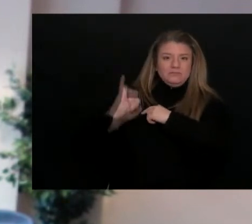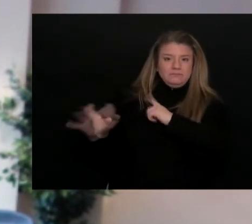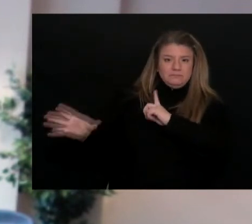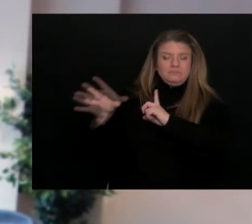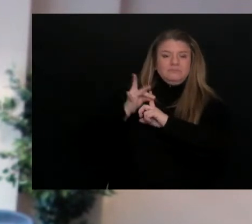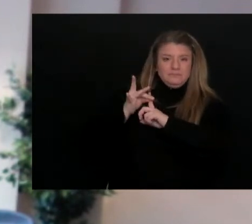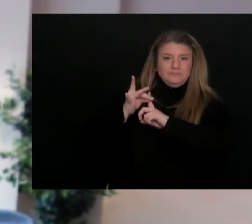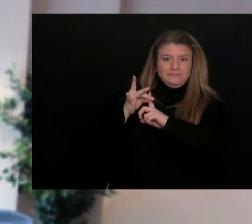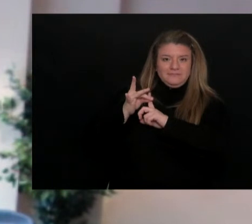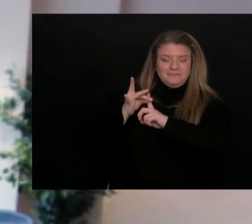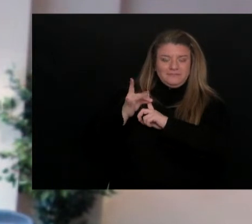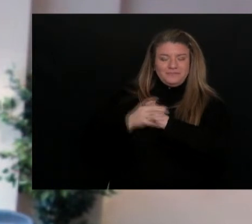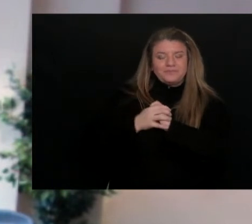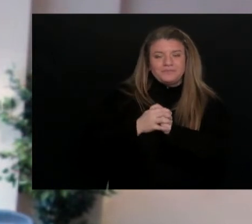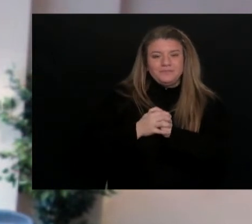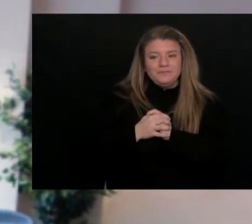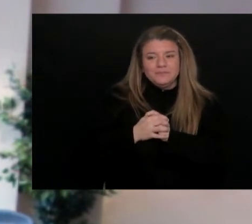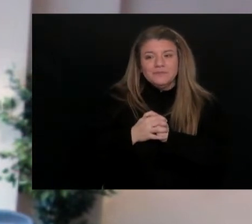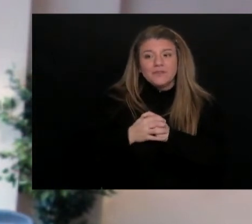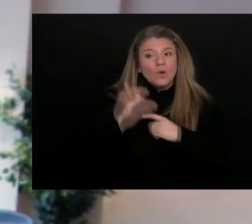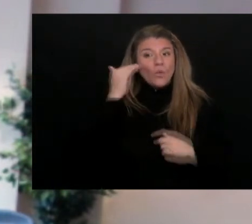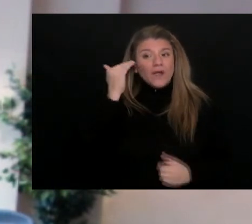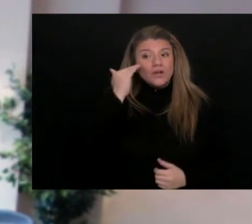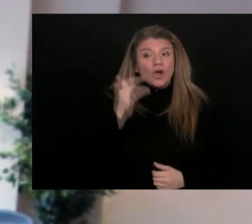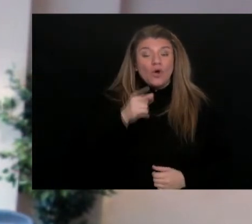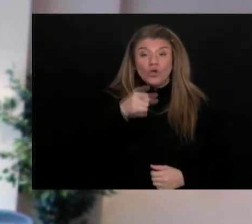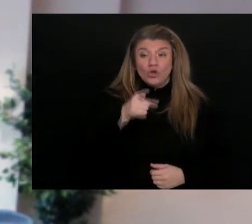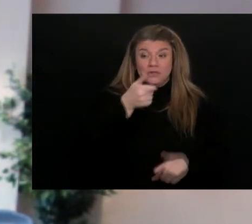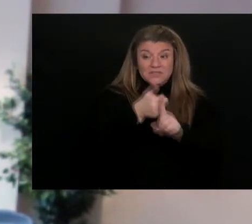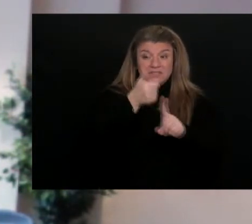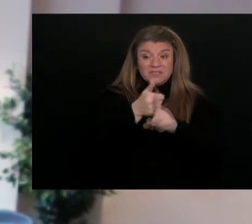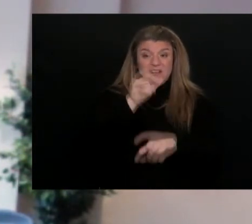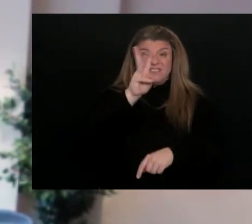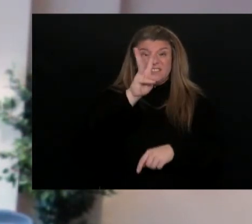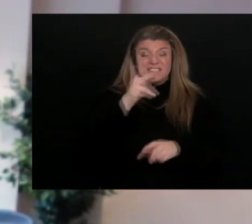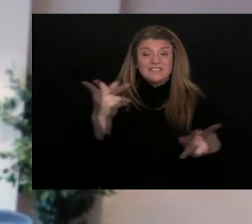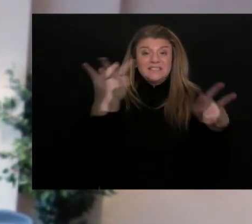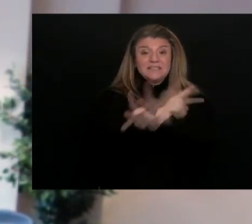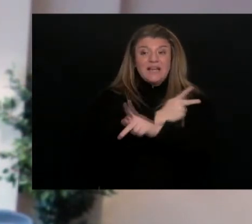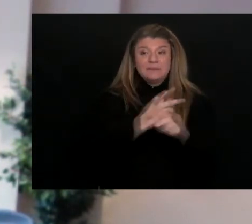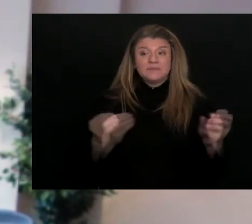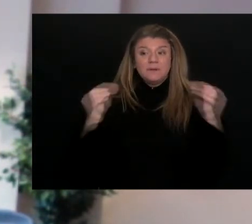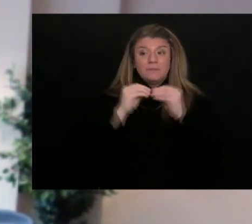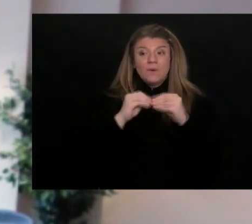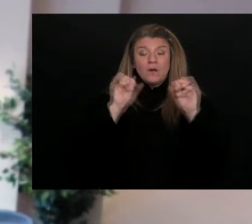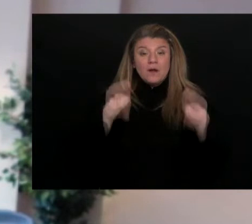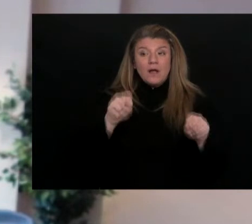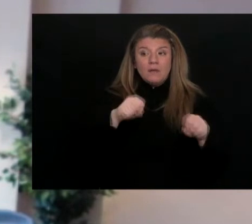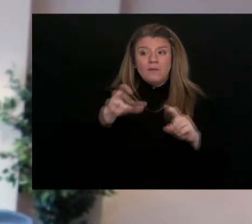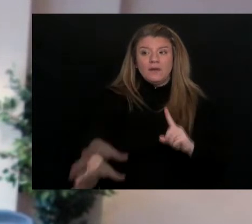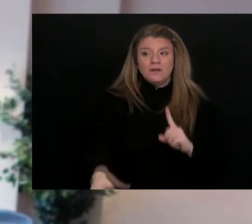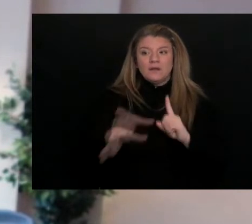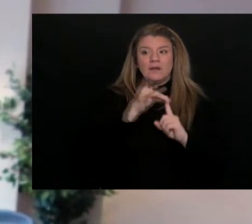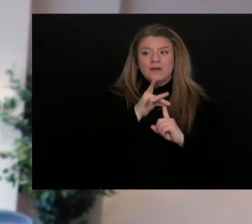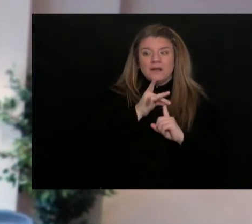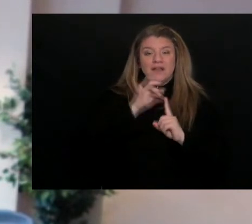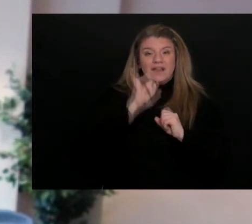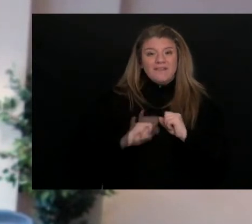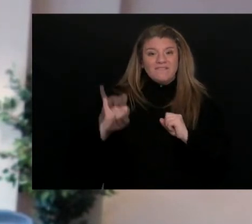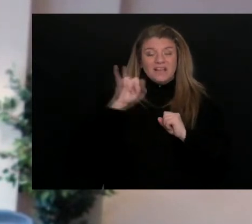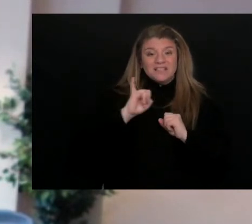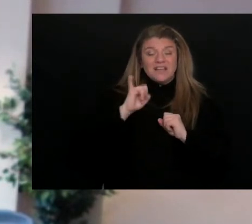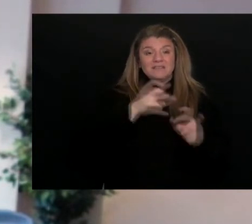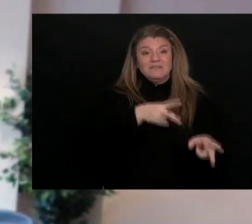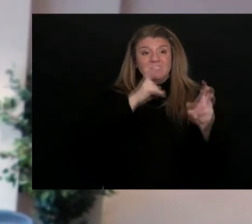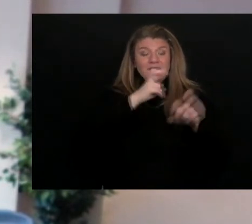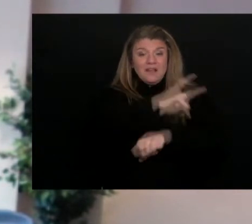that you're 16 times as likely to get infected with COVID-19 and hospitalized if you're under